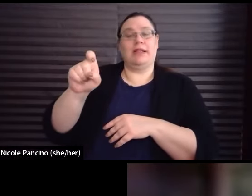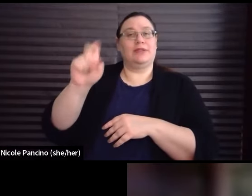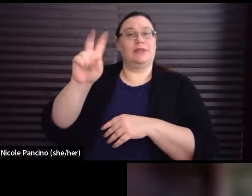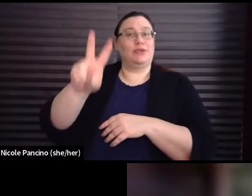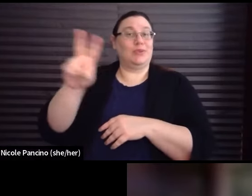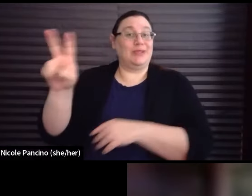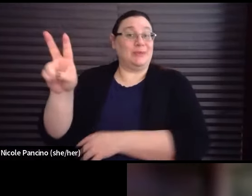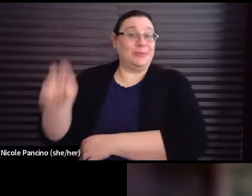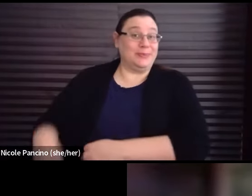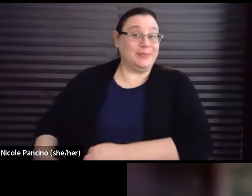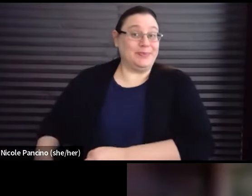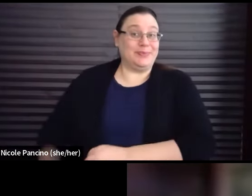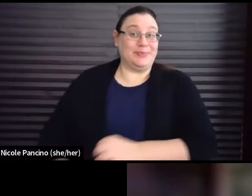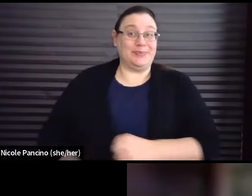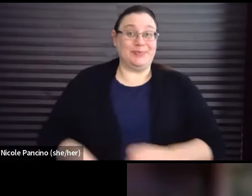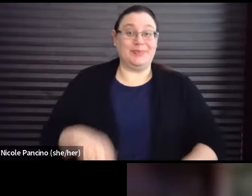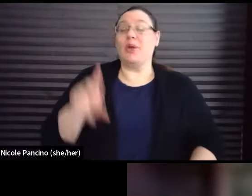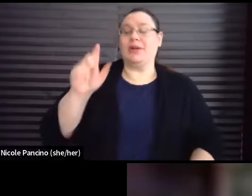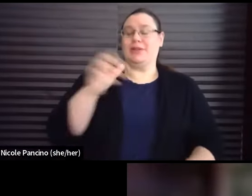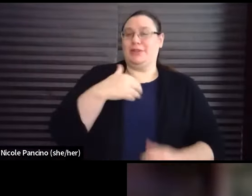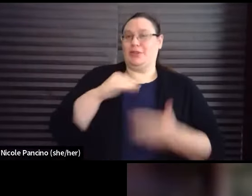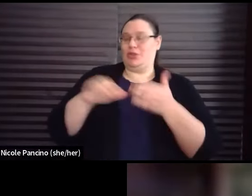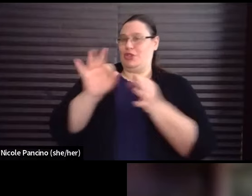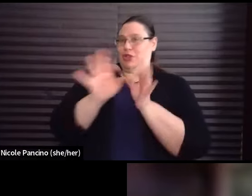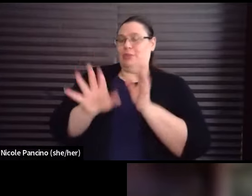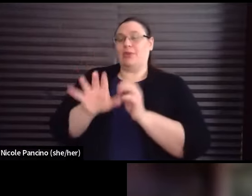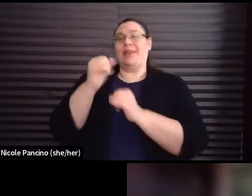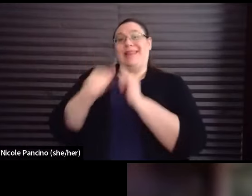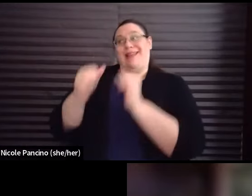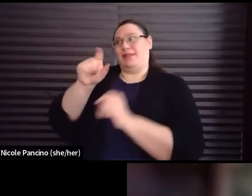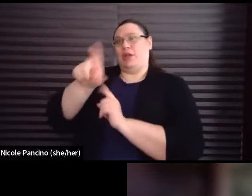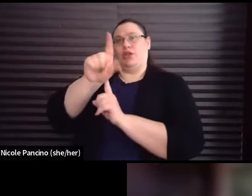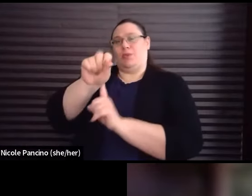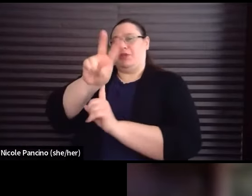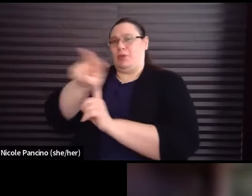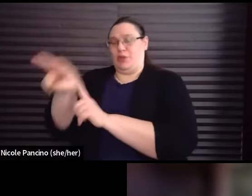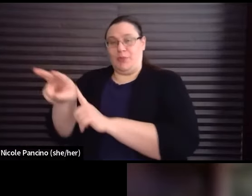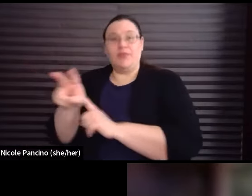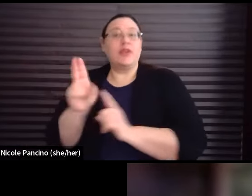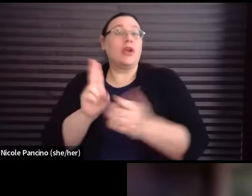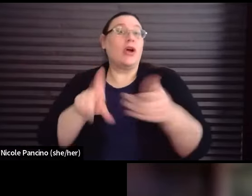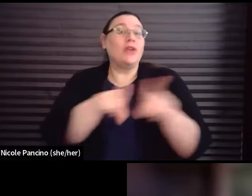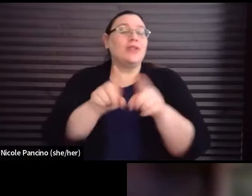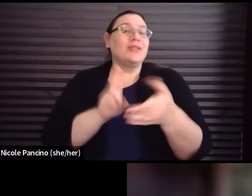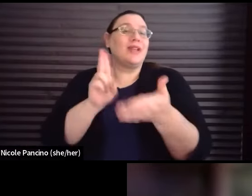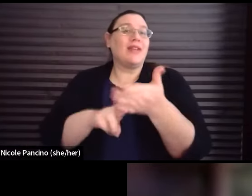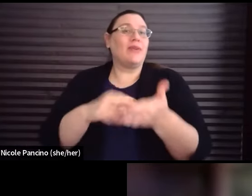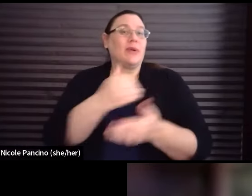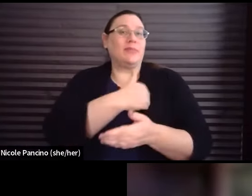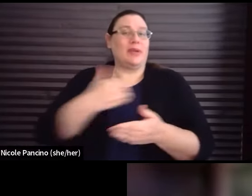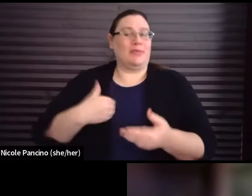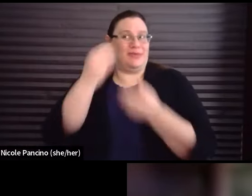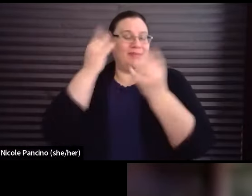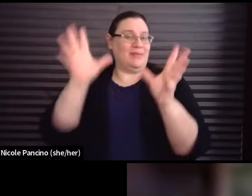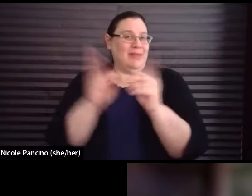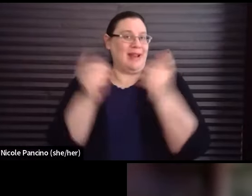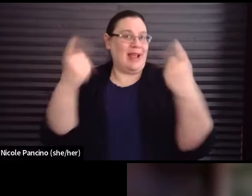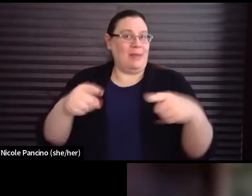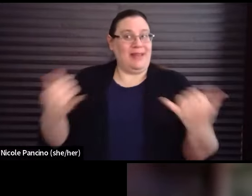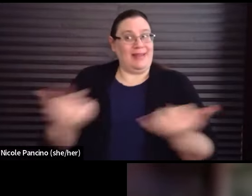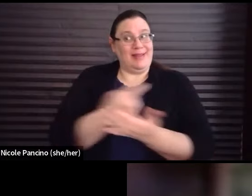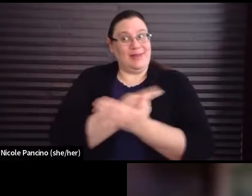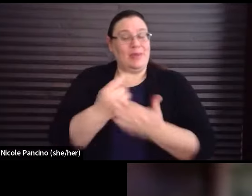sagaftra.org/Netflix 2022. You can also sign up to attend one of the member information meetings happening this week on Wednesday and